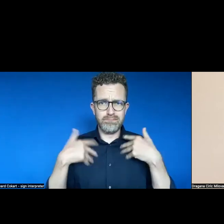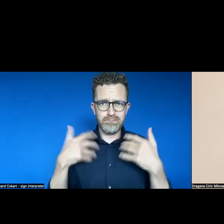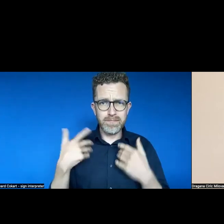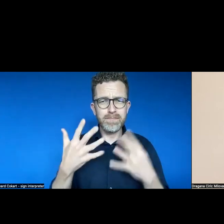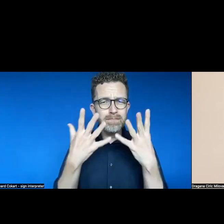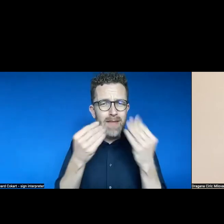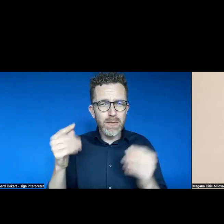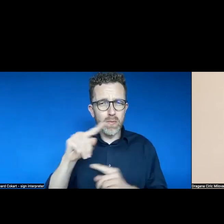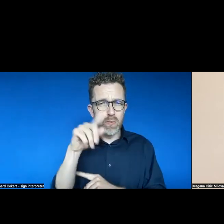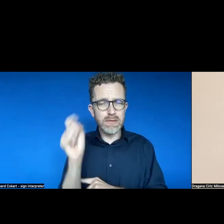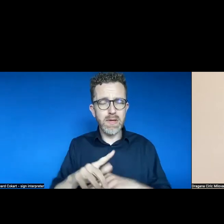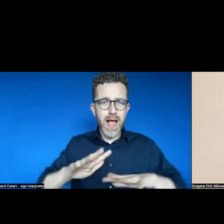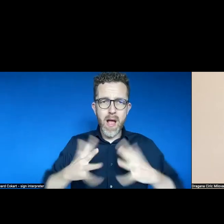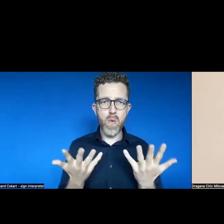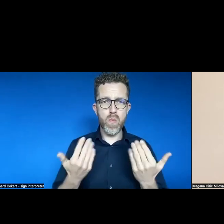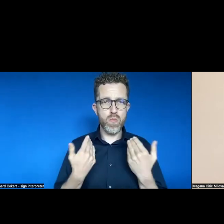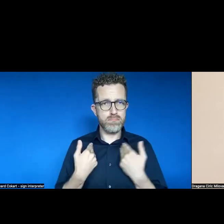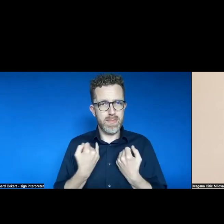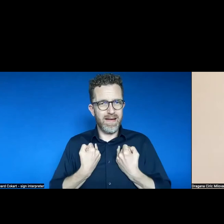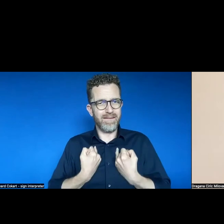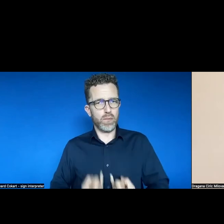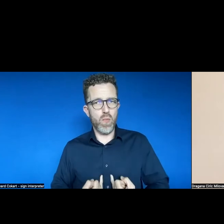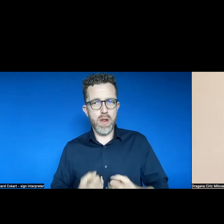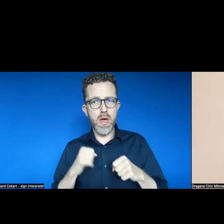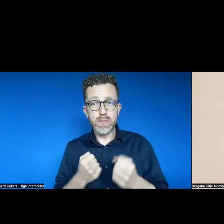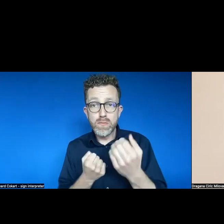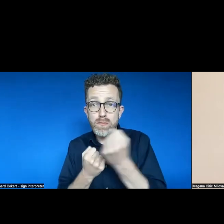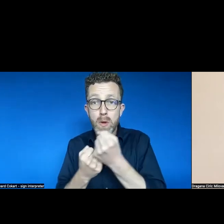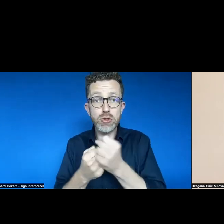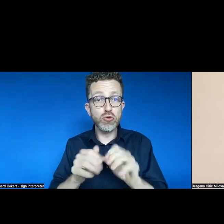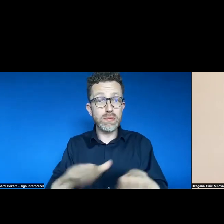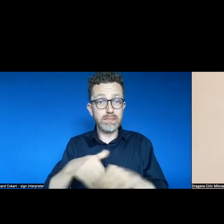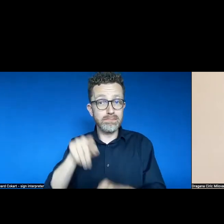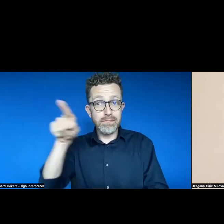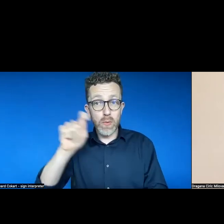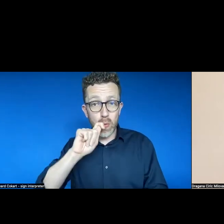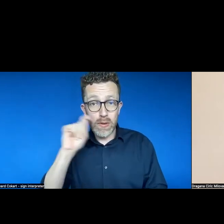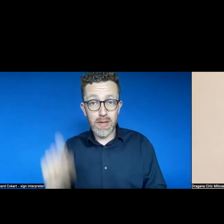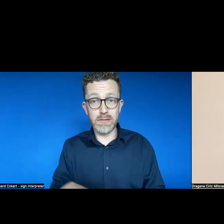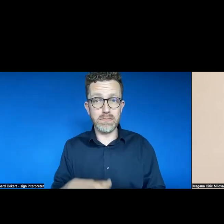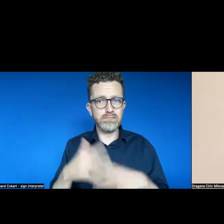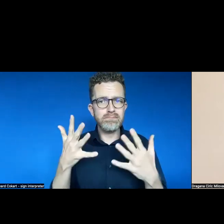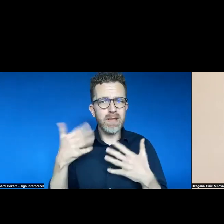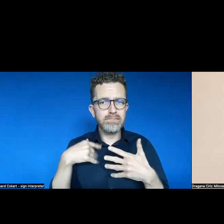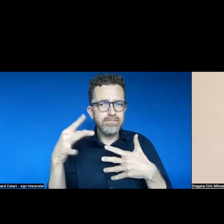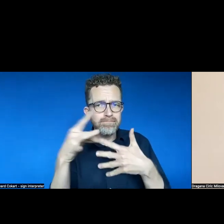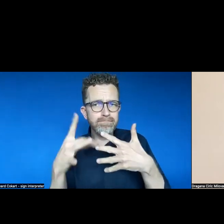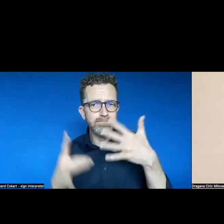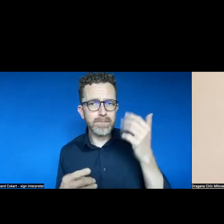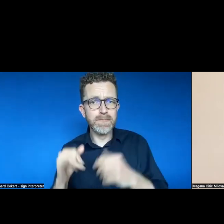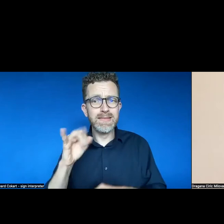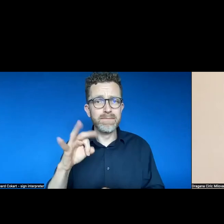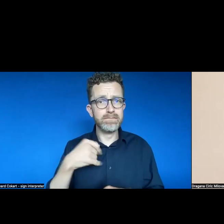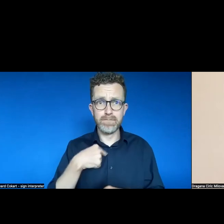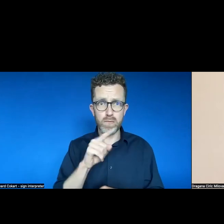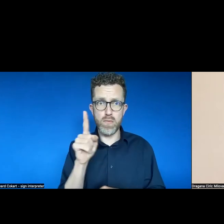course, support to families in Ukraine is what may be an answer. So I would maybe like